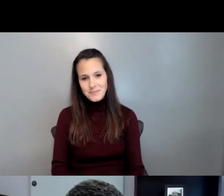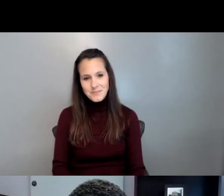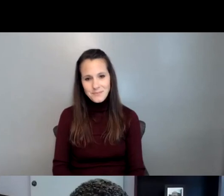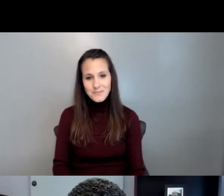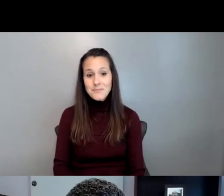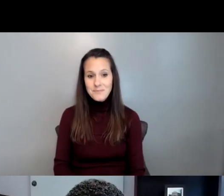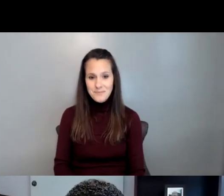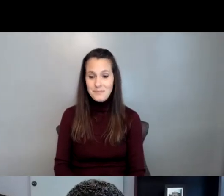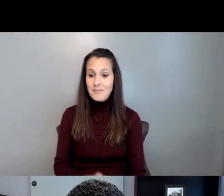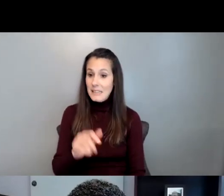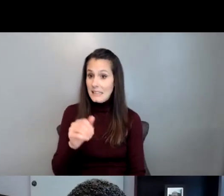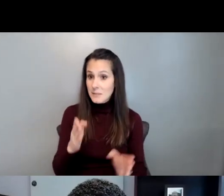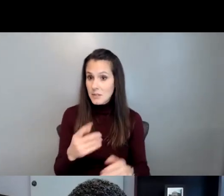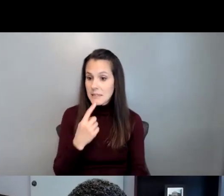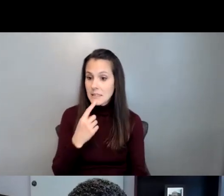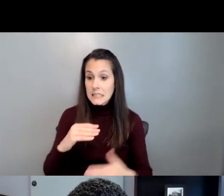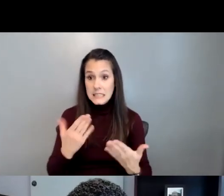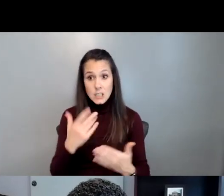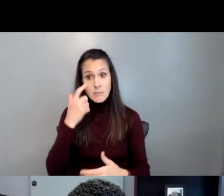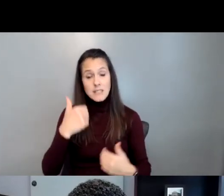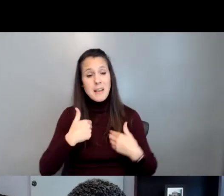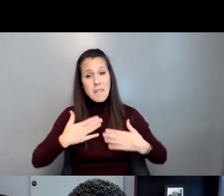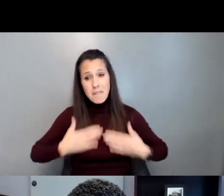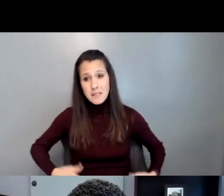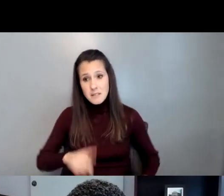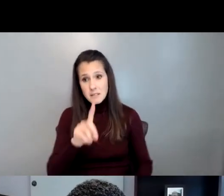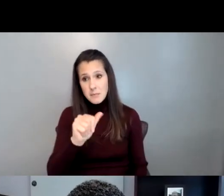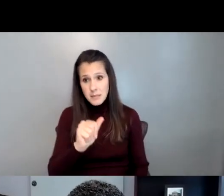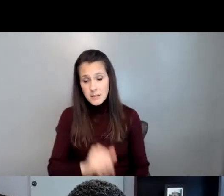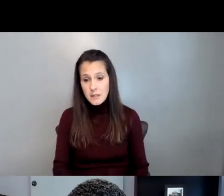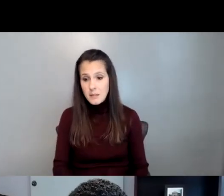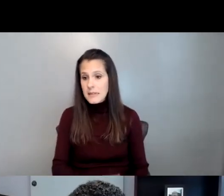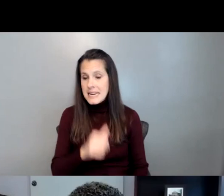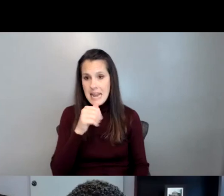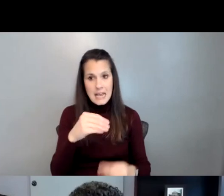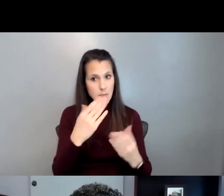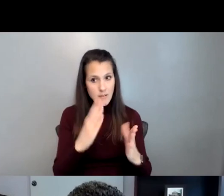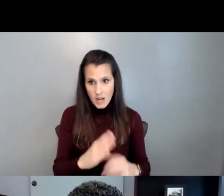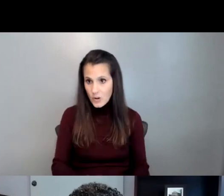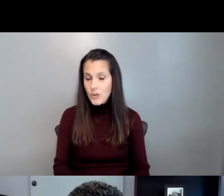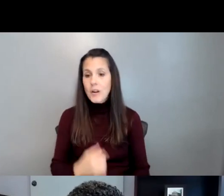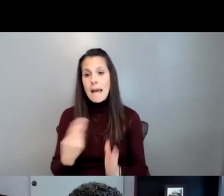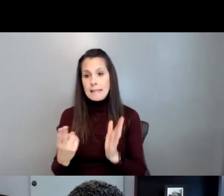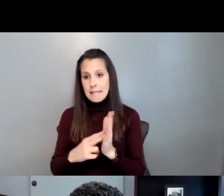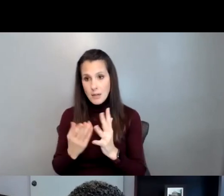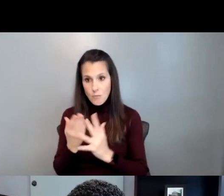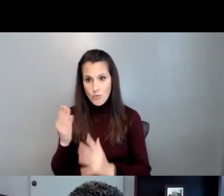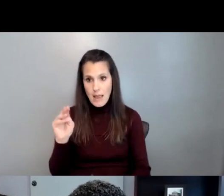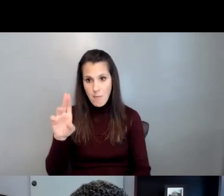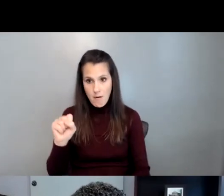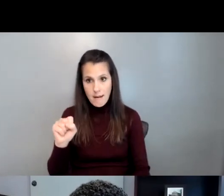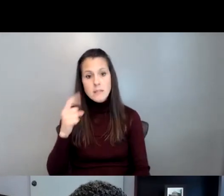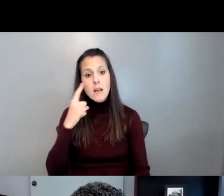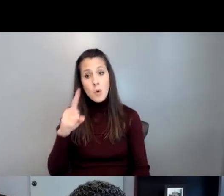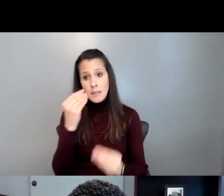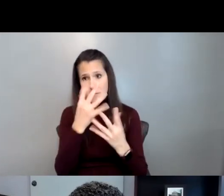So this individual says that they are here because they have a physical disability. They're not a provider. They signed up through MRS for the info and to